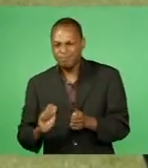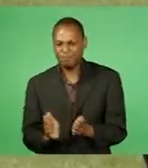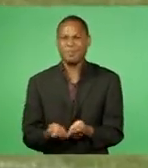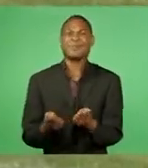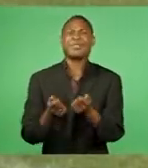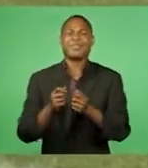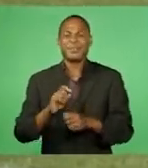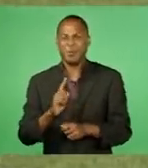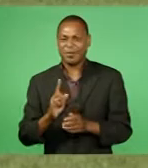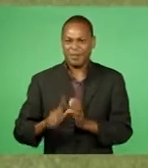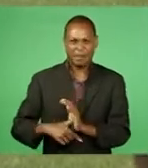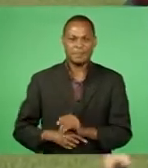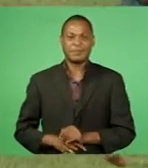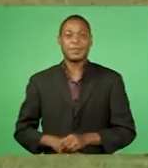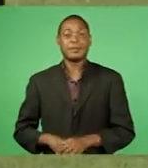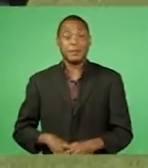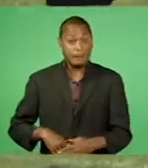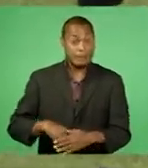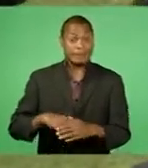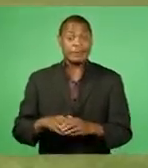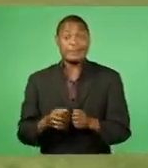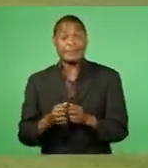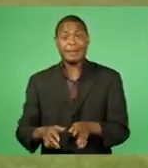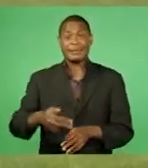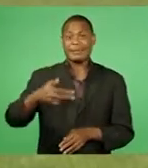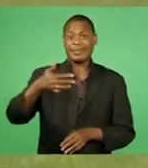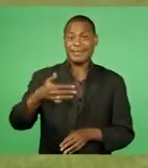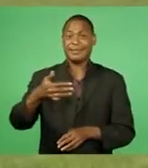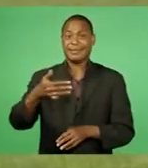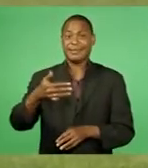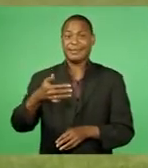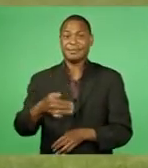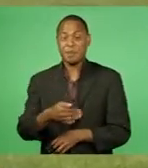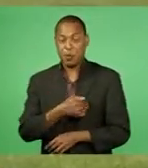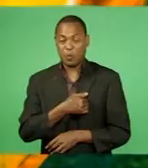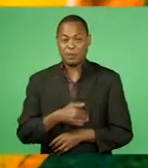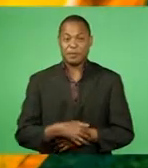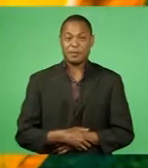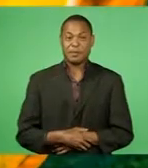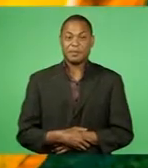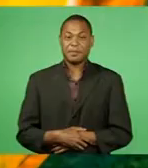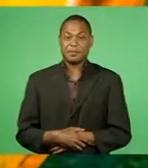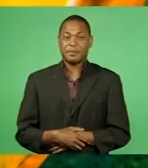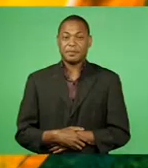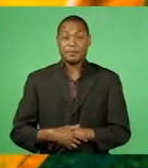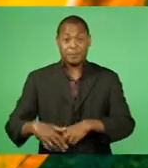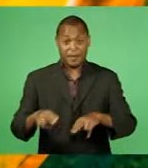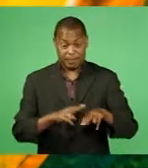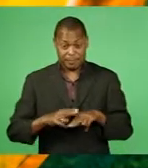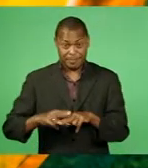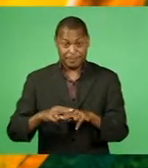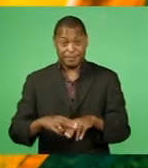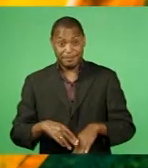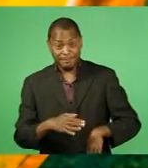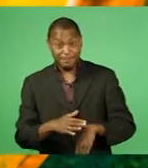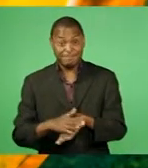tomorrow with games kicking off from 9 a.m. Felipe Naikaso, FBC Sports. The Fiji Football